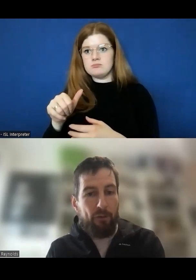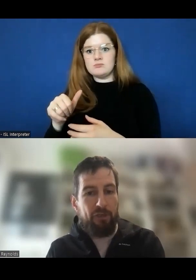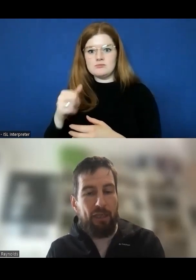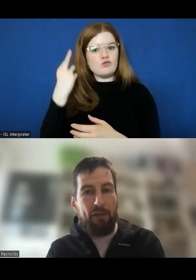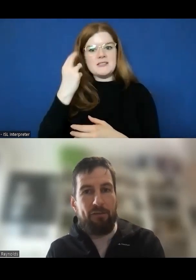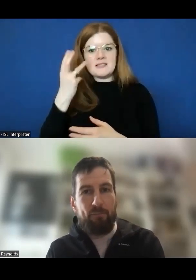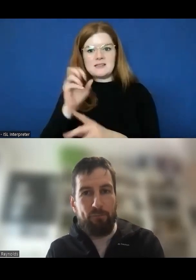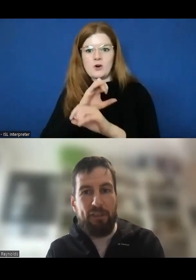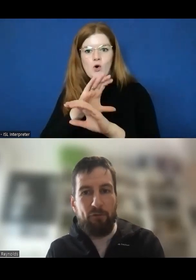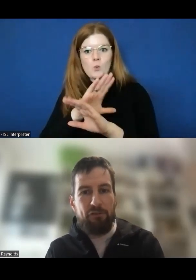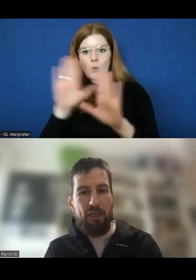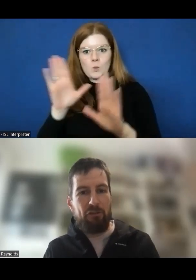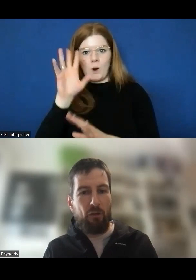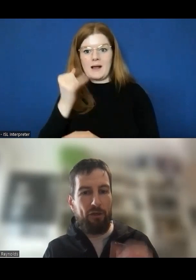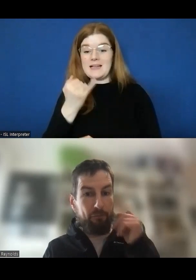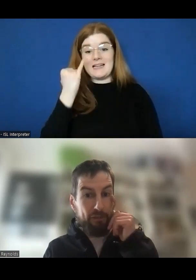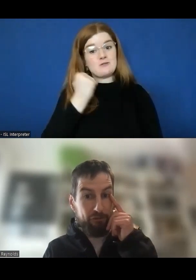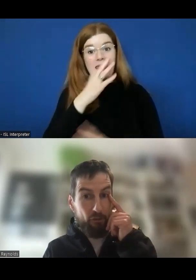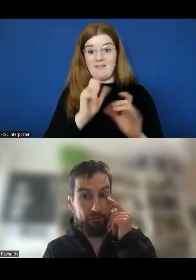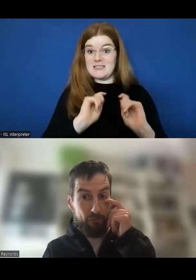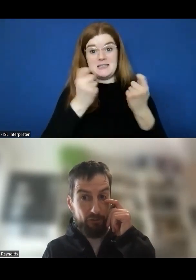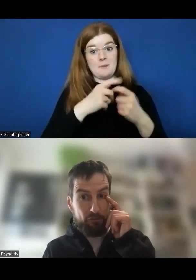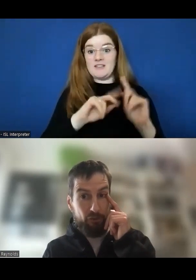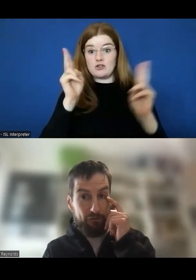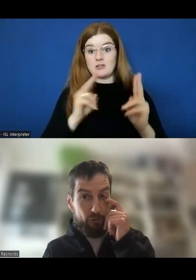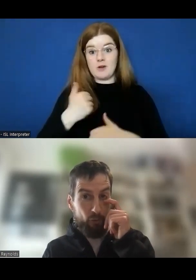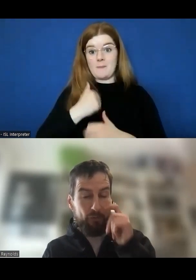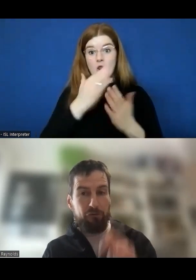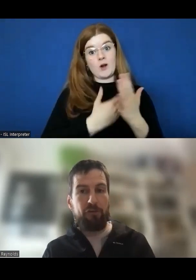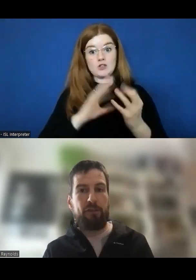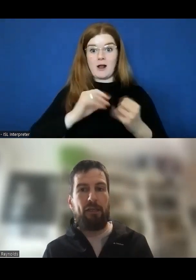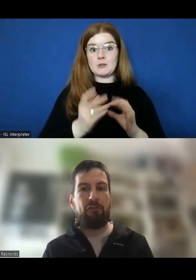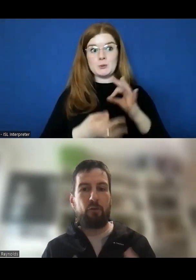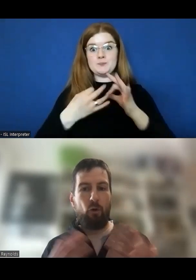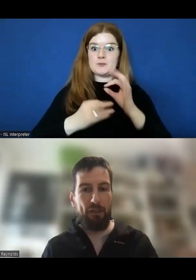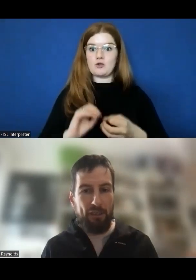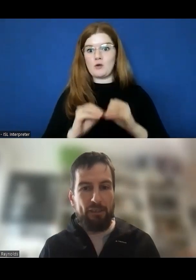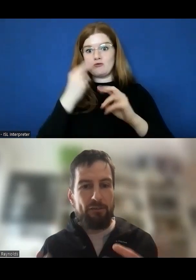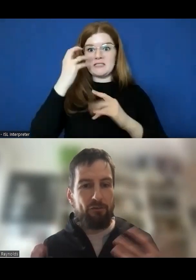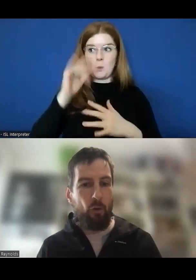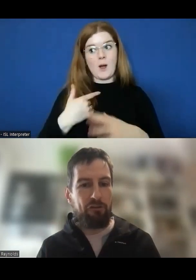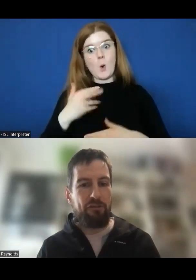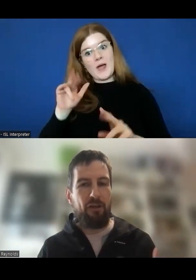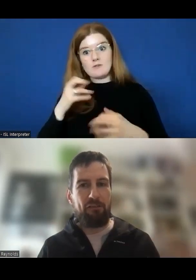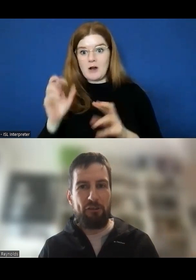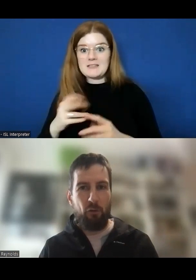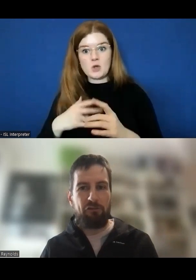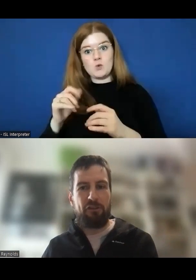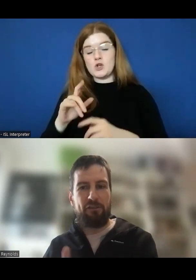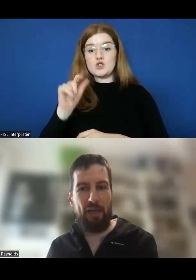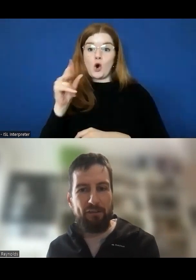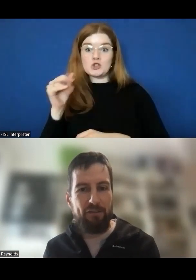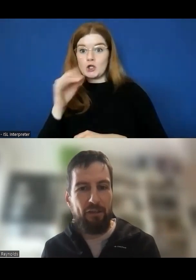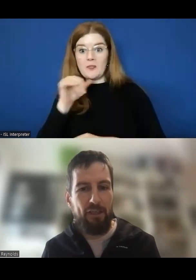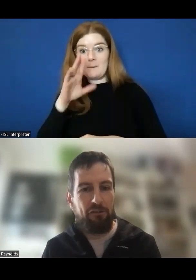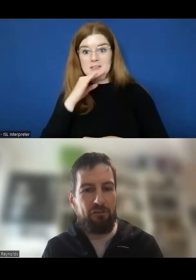argument. You know, Israel has its team of international lawyers and military lawyers that will try to come up with justifications for why torture is not actually torture,